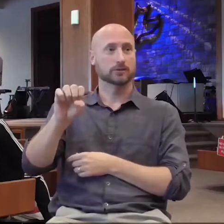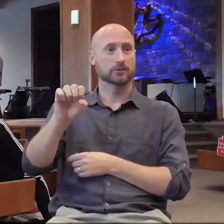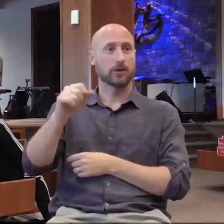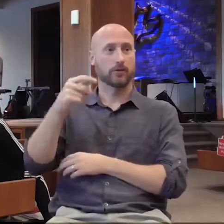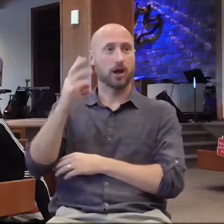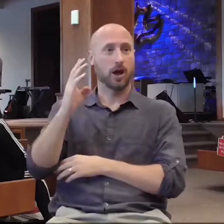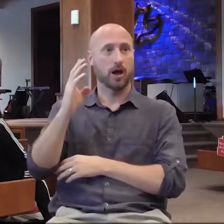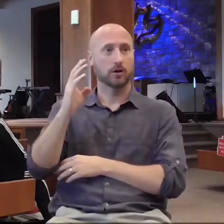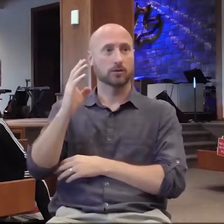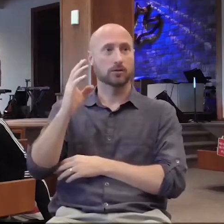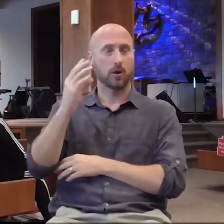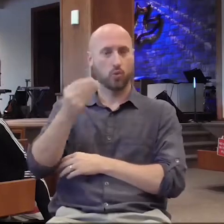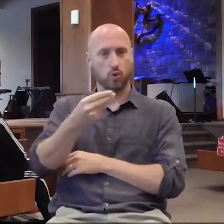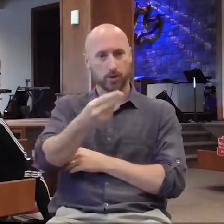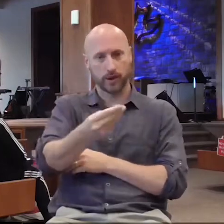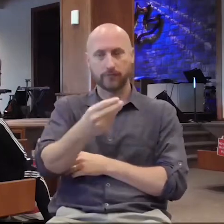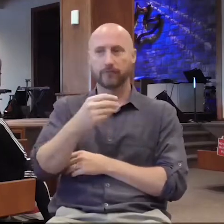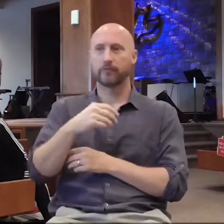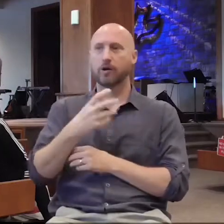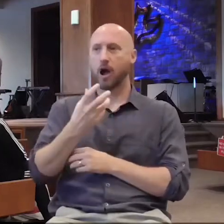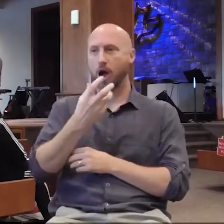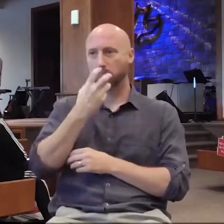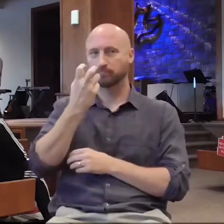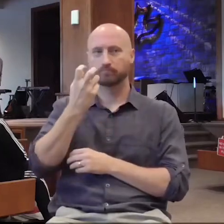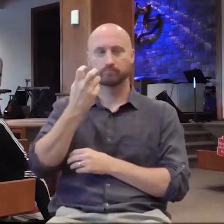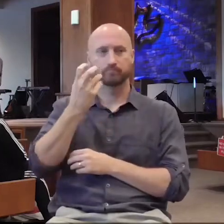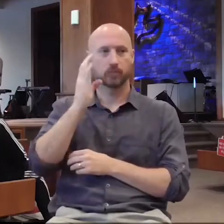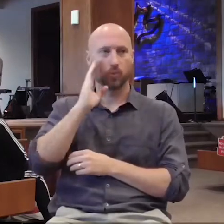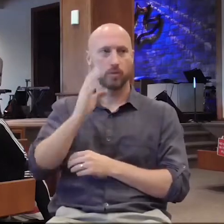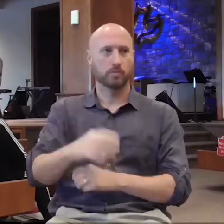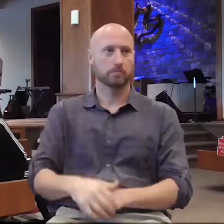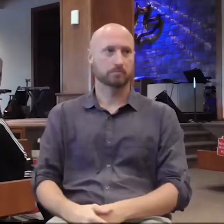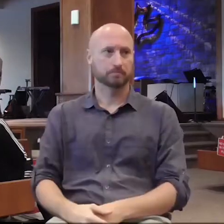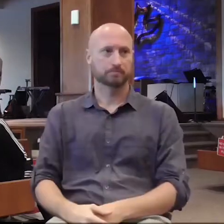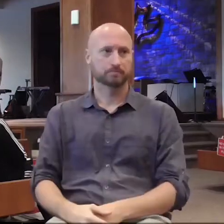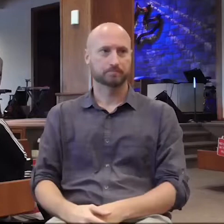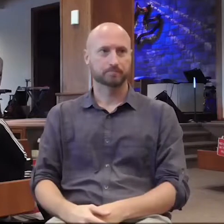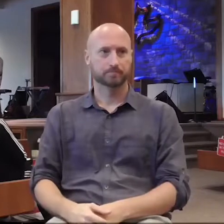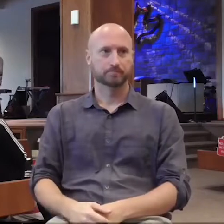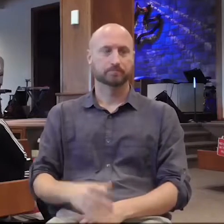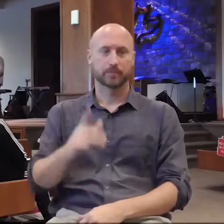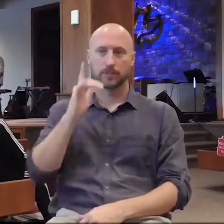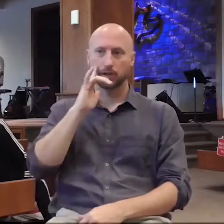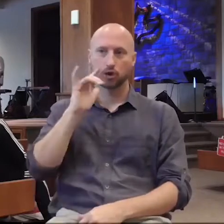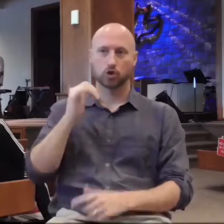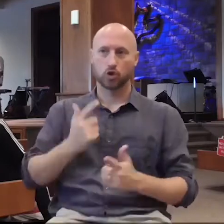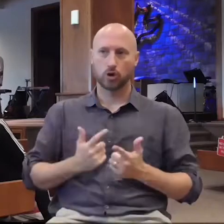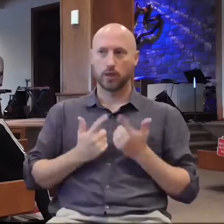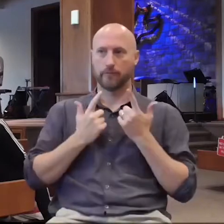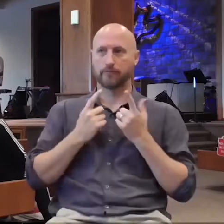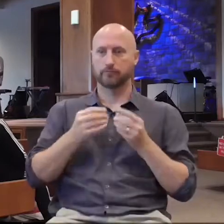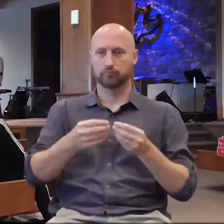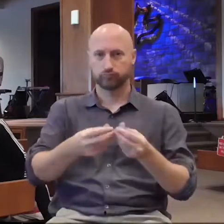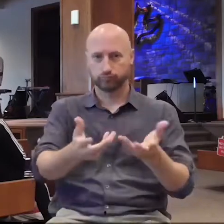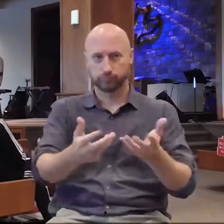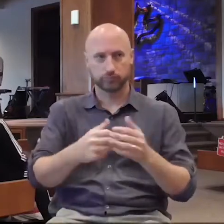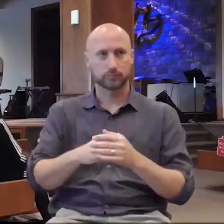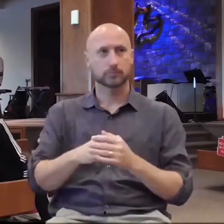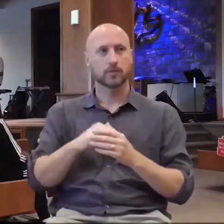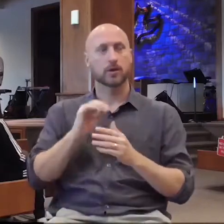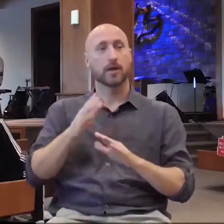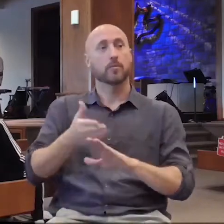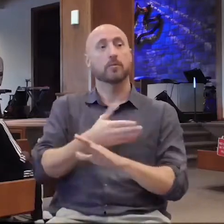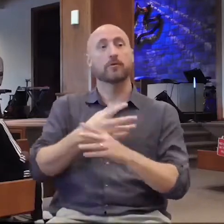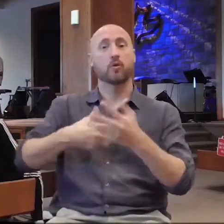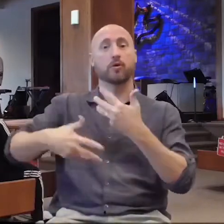God. He's going to give to eat of the tree of life, which is in the midst of the paradise of God. That's before the fellowship was